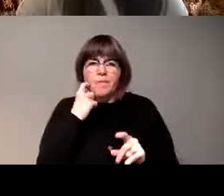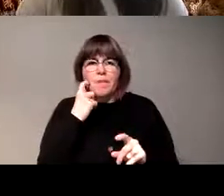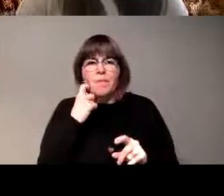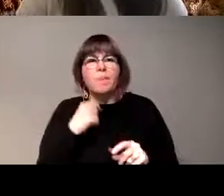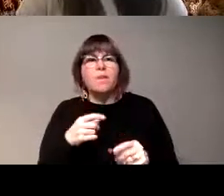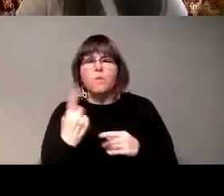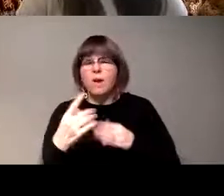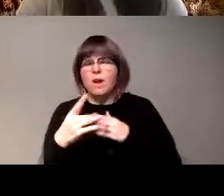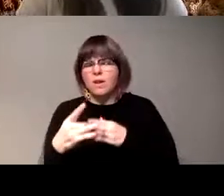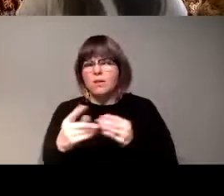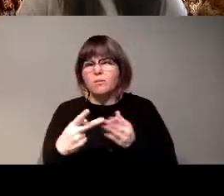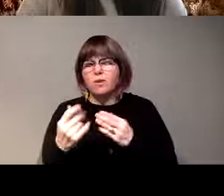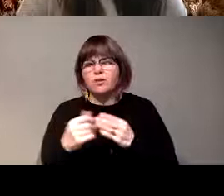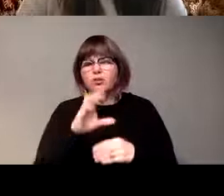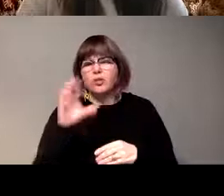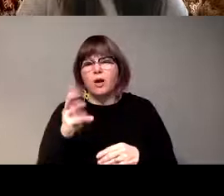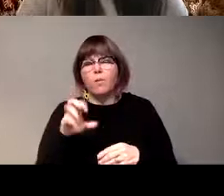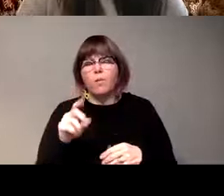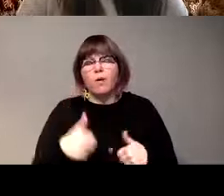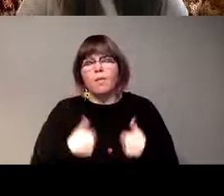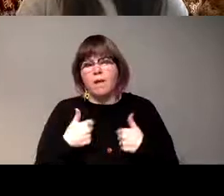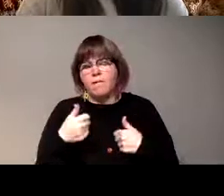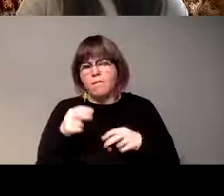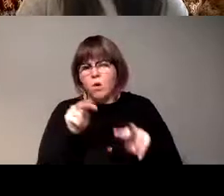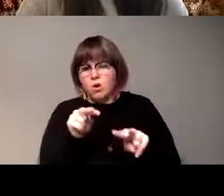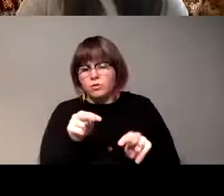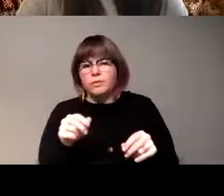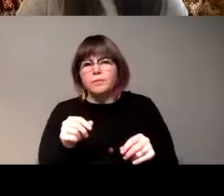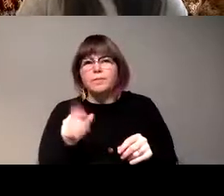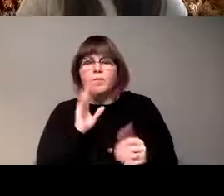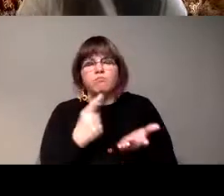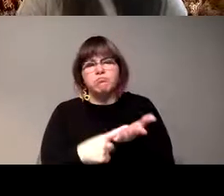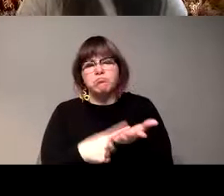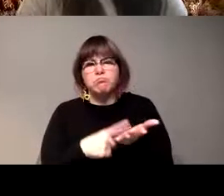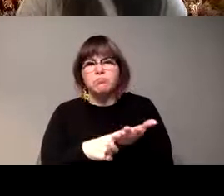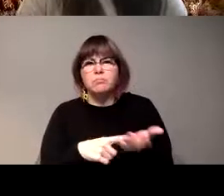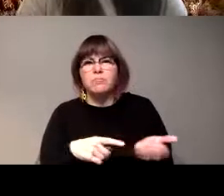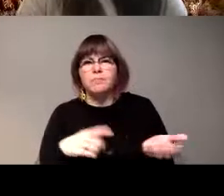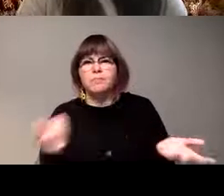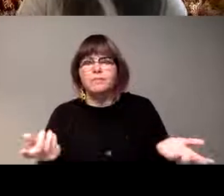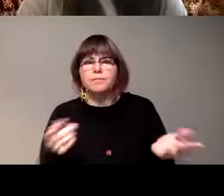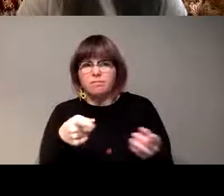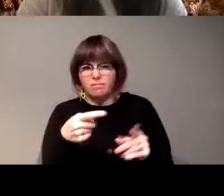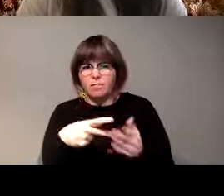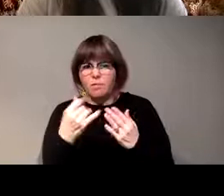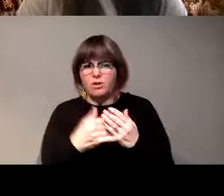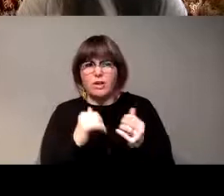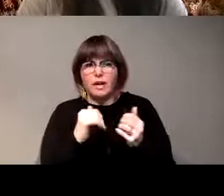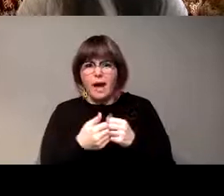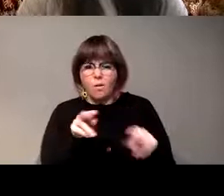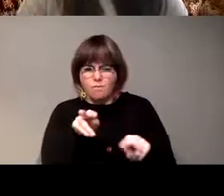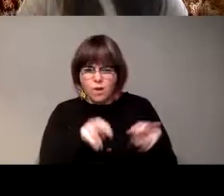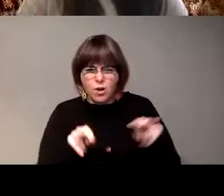one of these projects, Chicago Wildlife Watch, will talk about how this project is monitoring